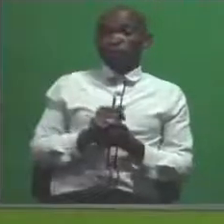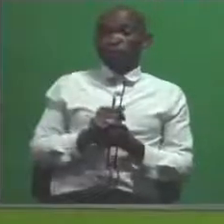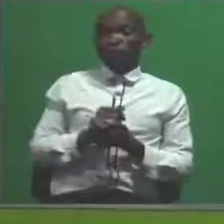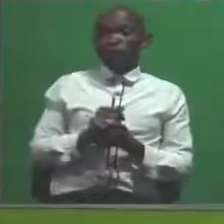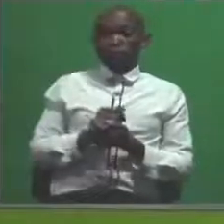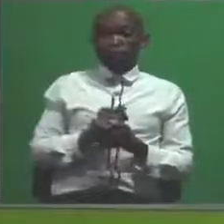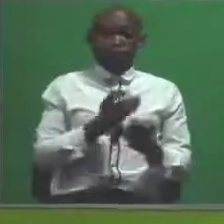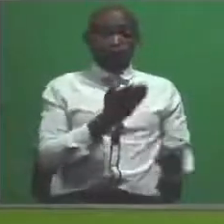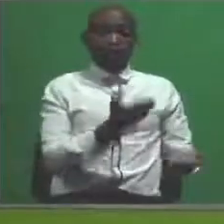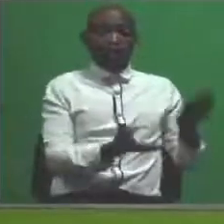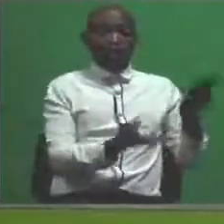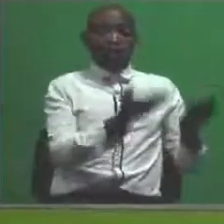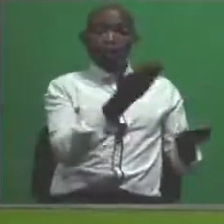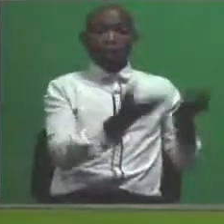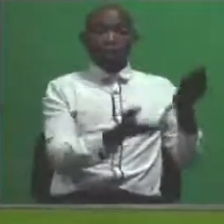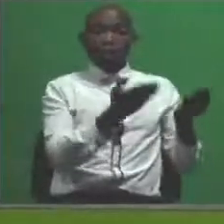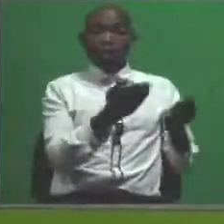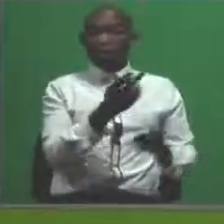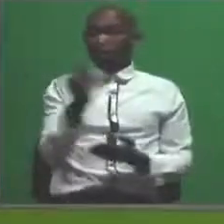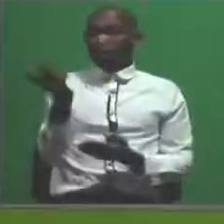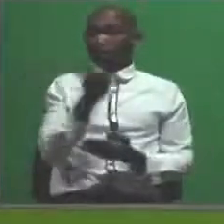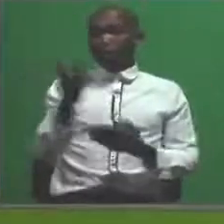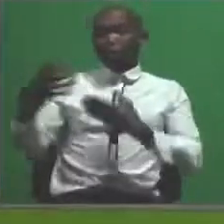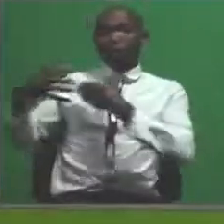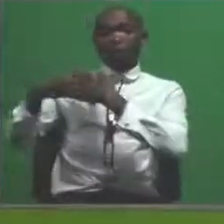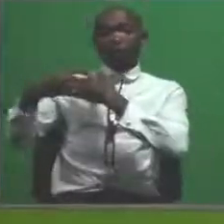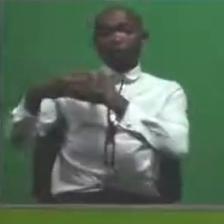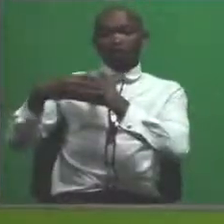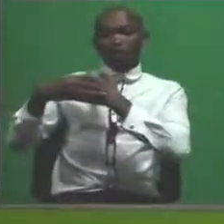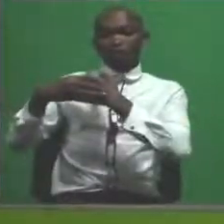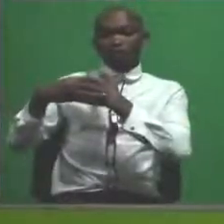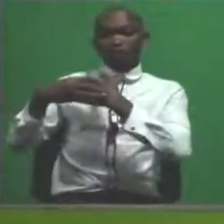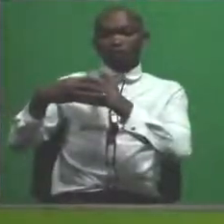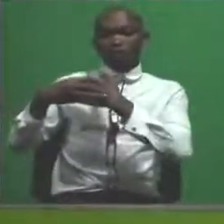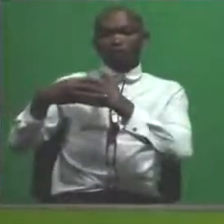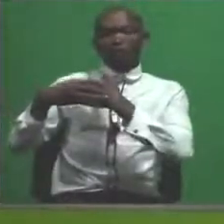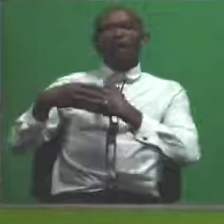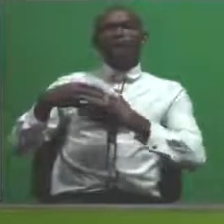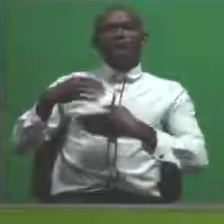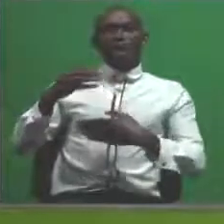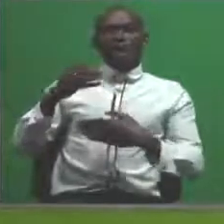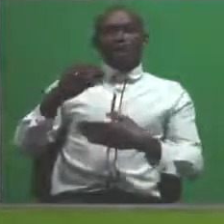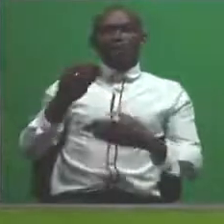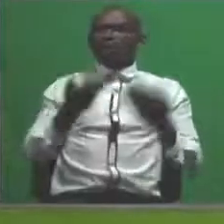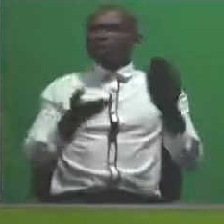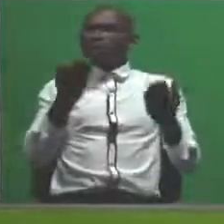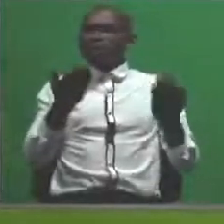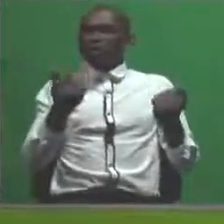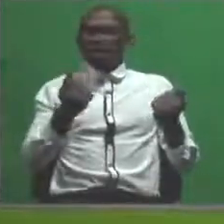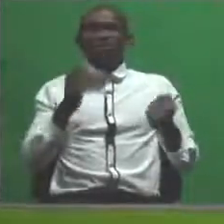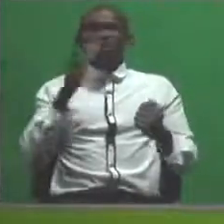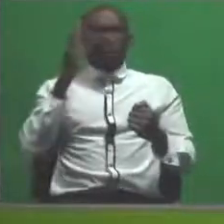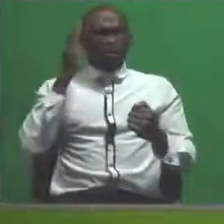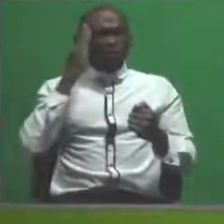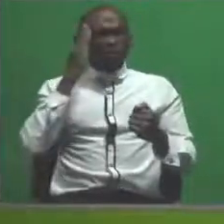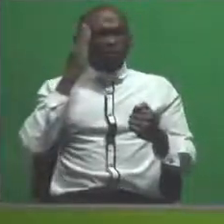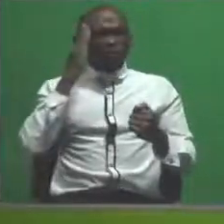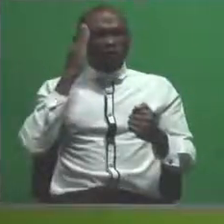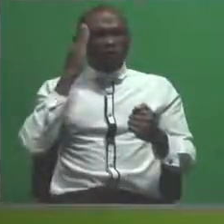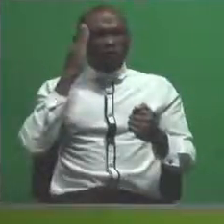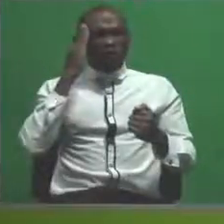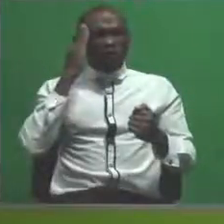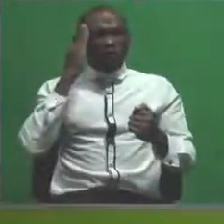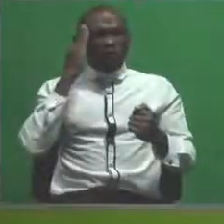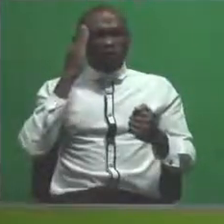compare now between these two profiles. Have you observed any other features we